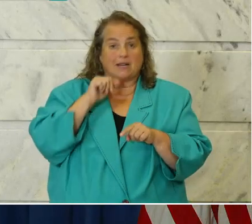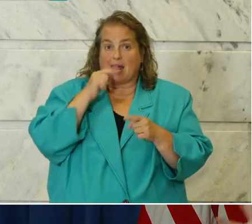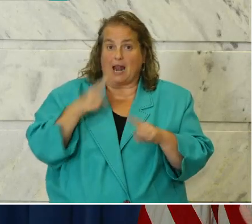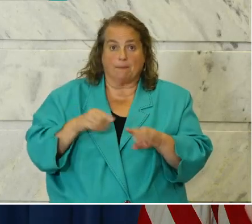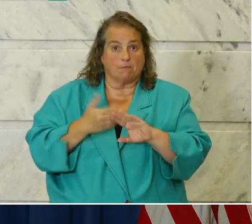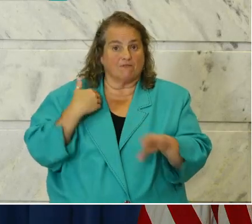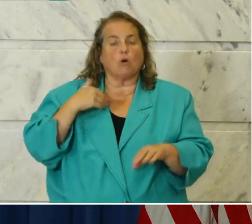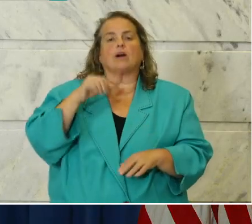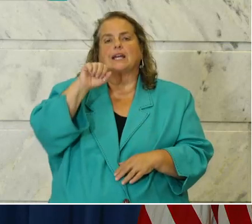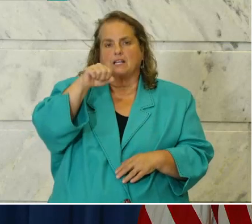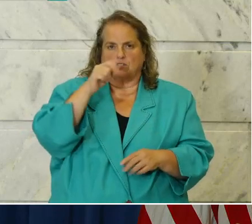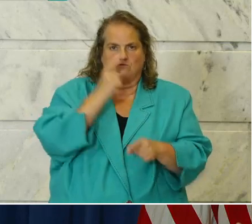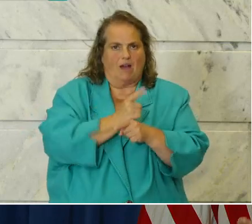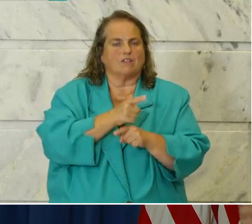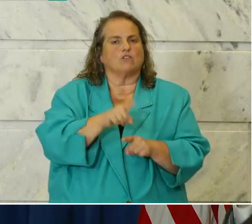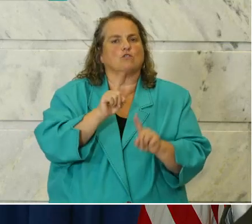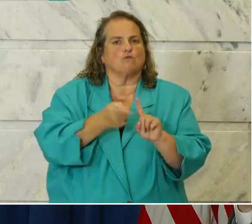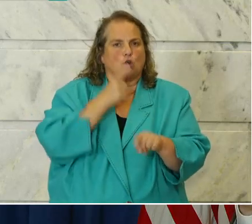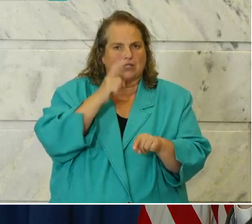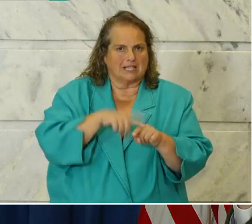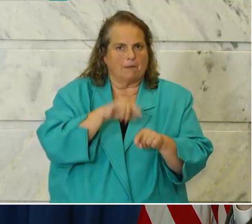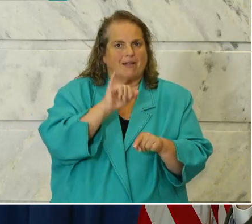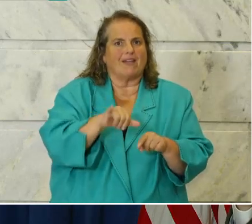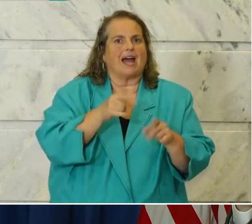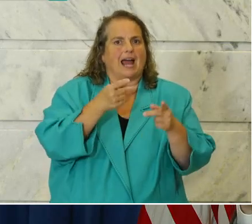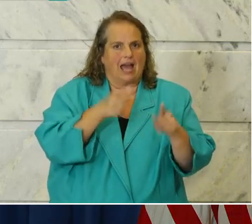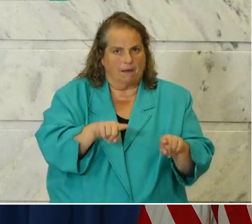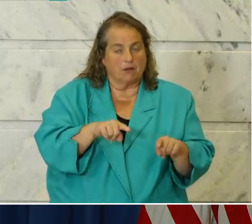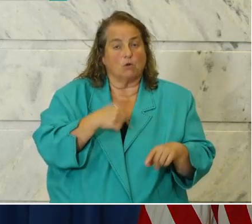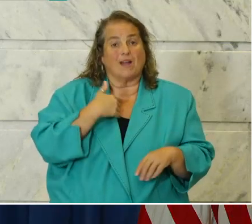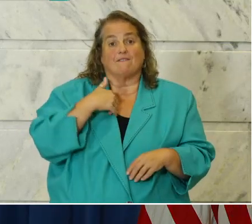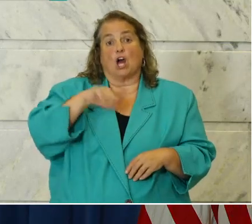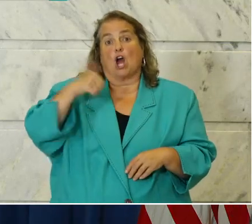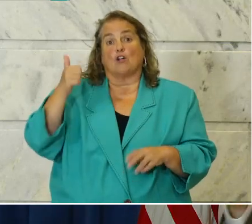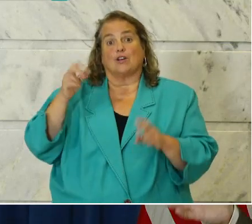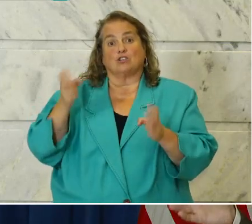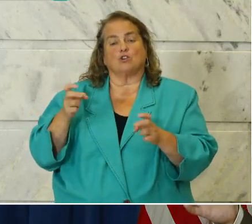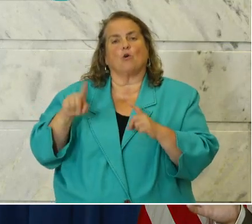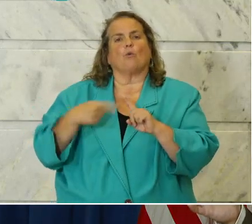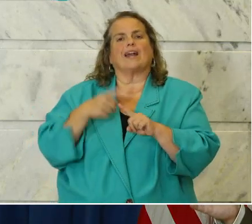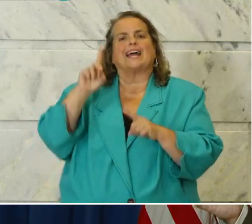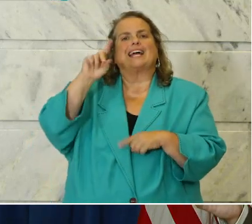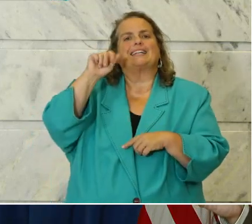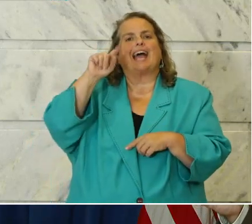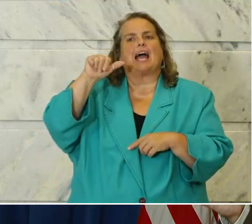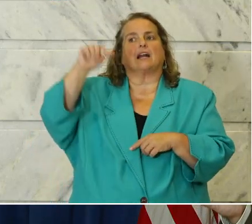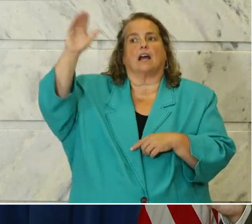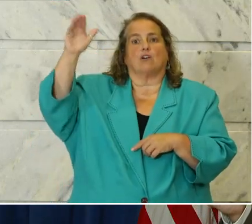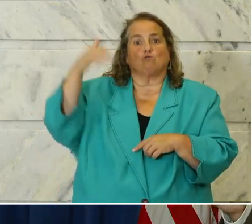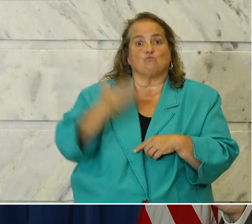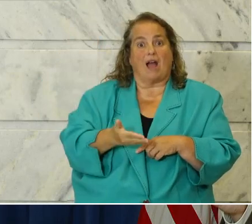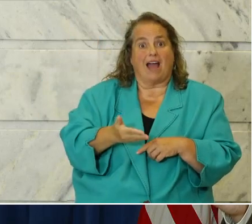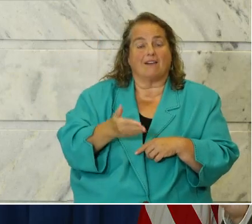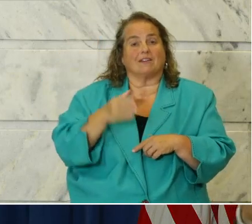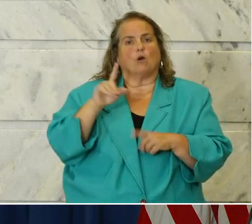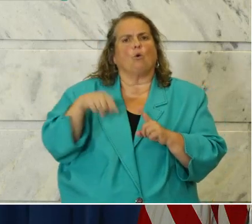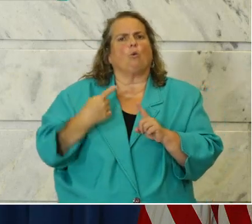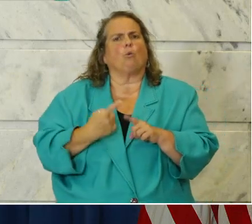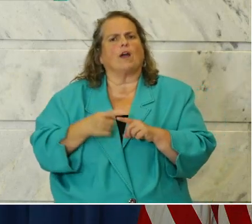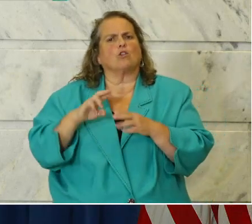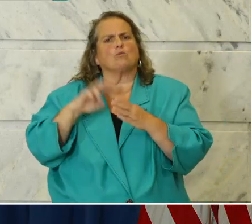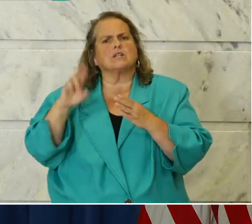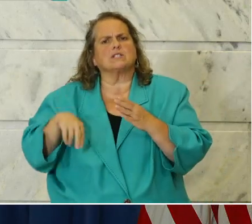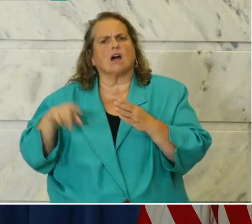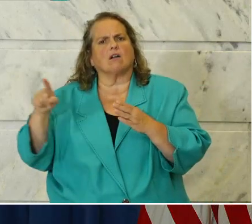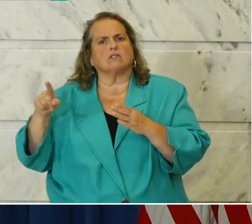We've had other issues about when data's come in, whether it's a lab held a lot of results or a new